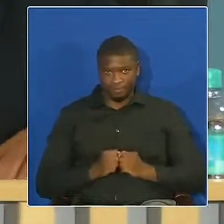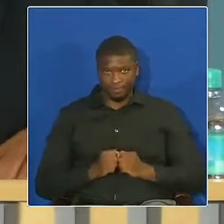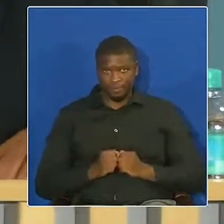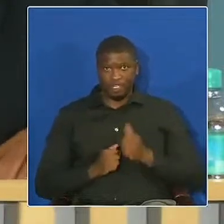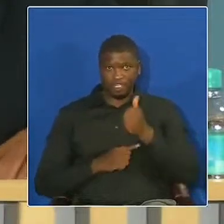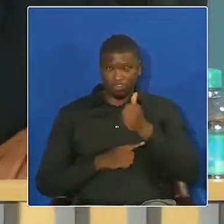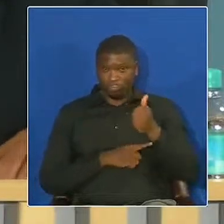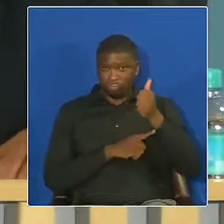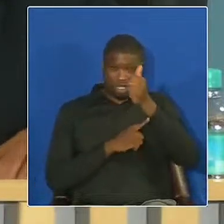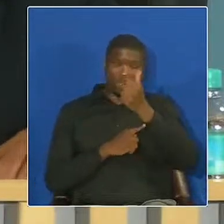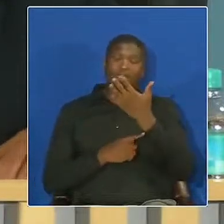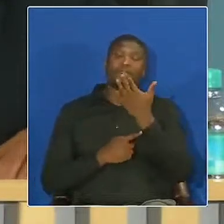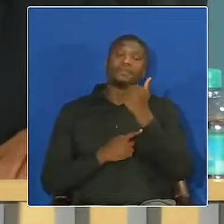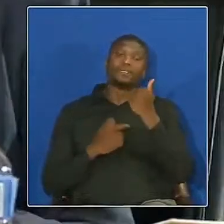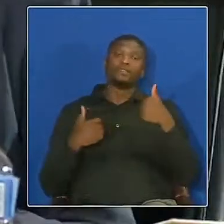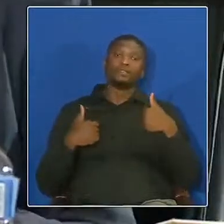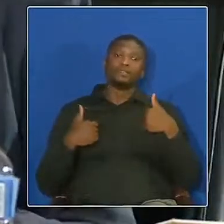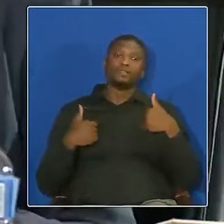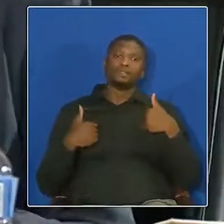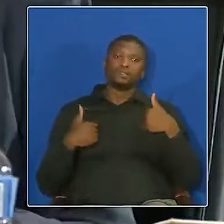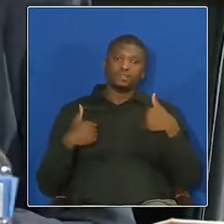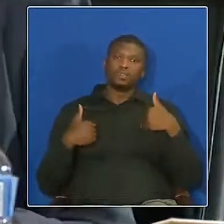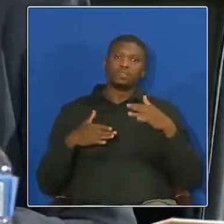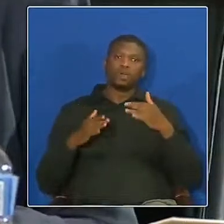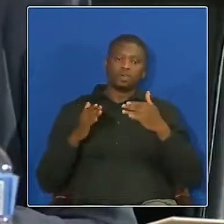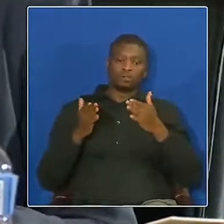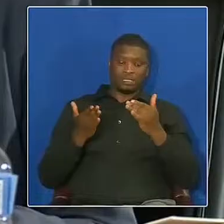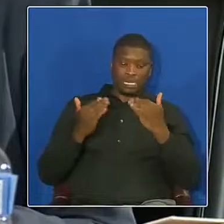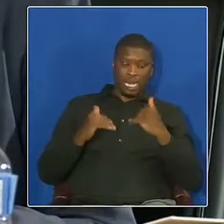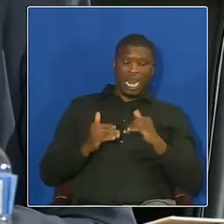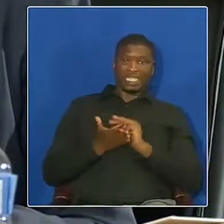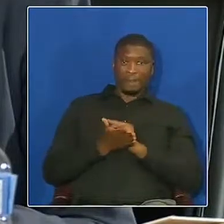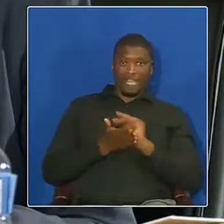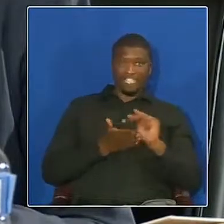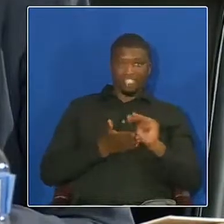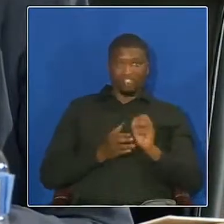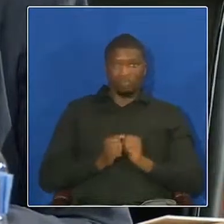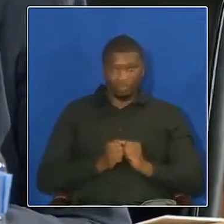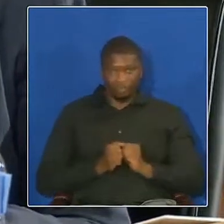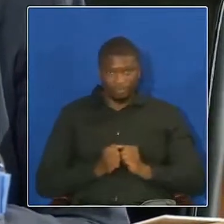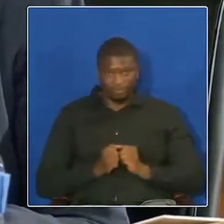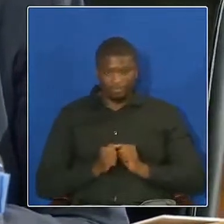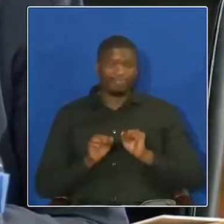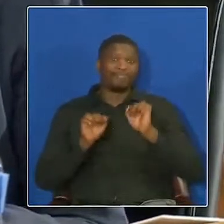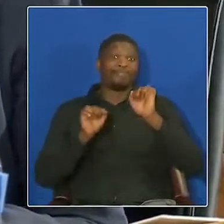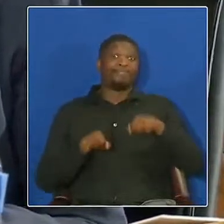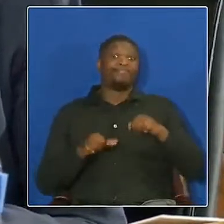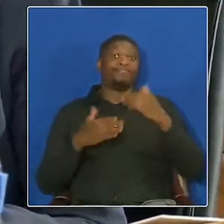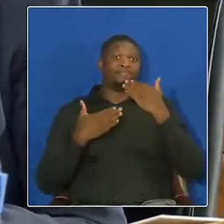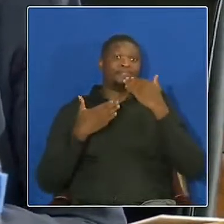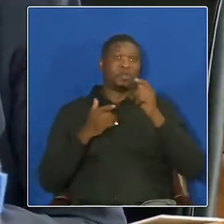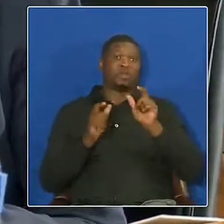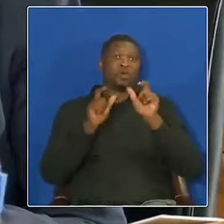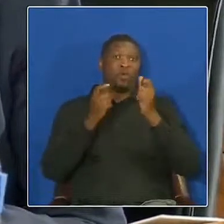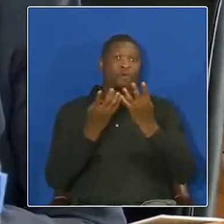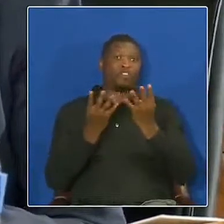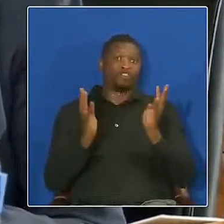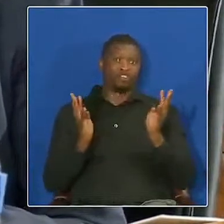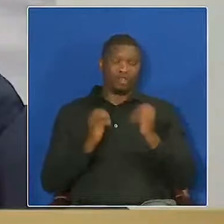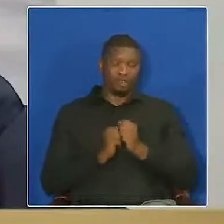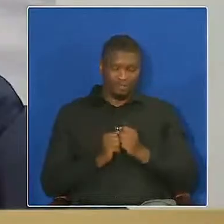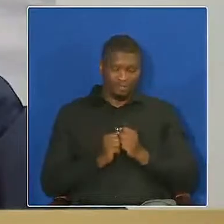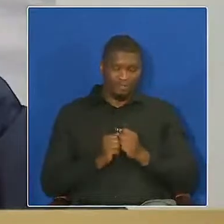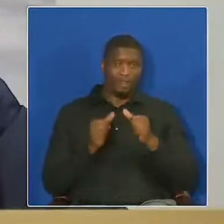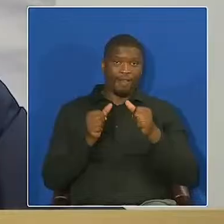General, if we can take it then from the next message. Yes, thank you, Commissioners. Then the